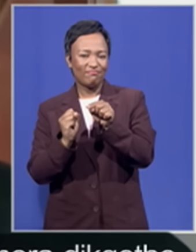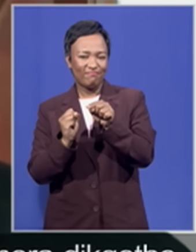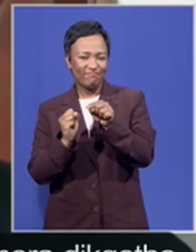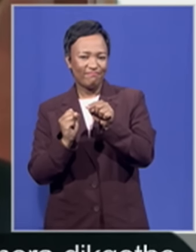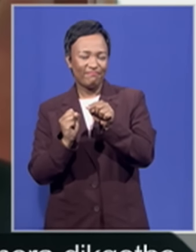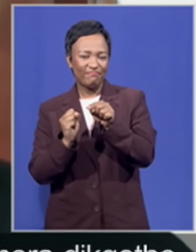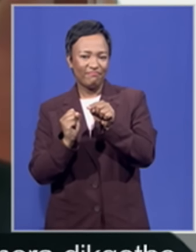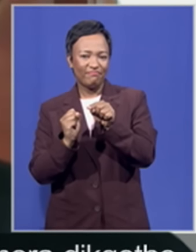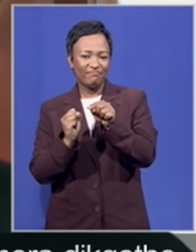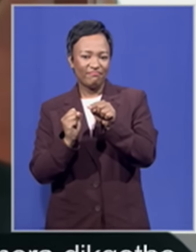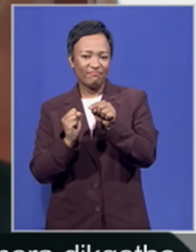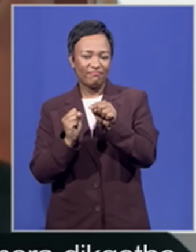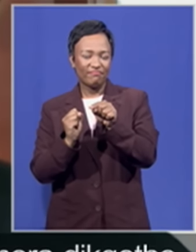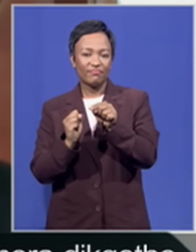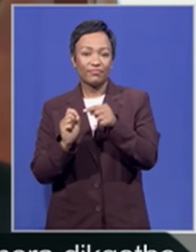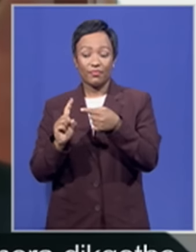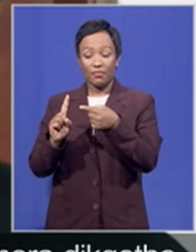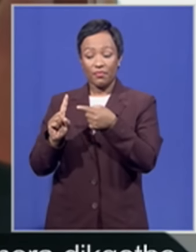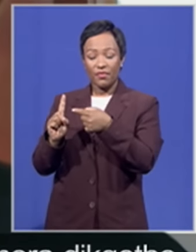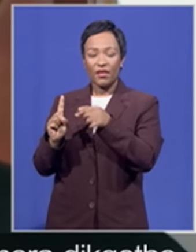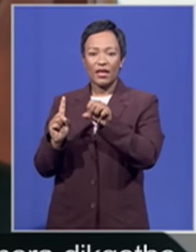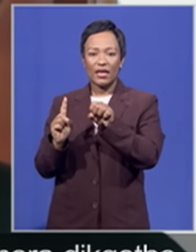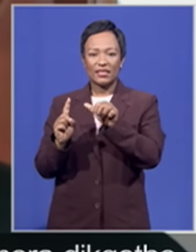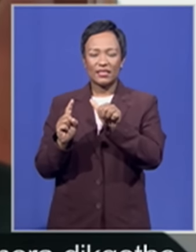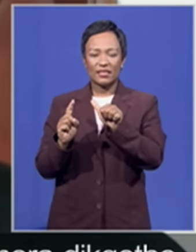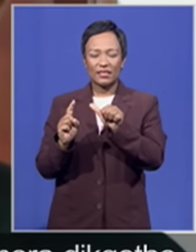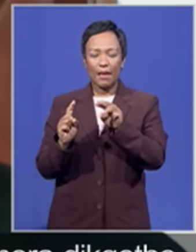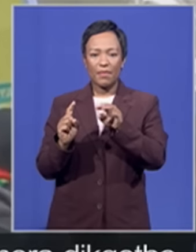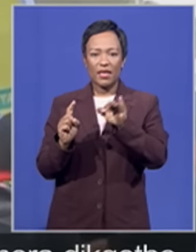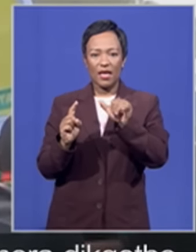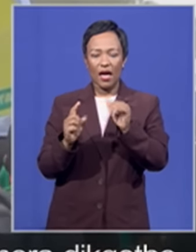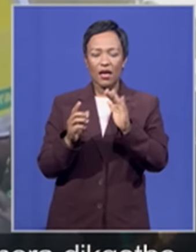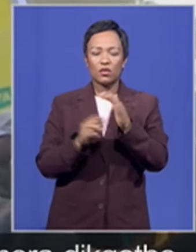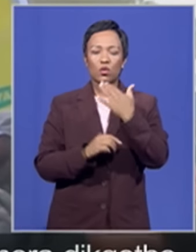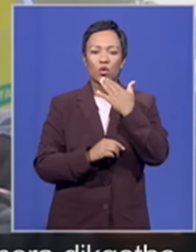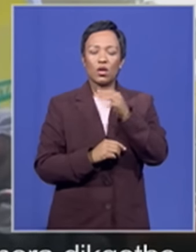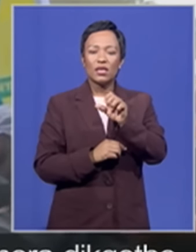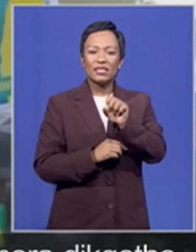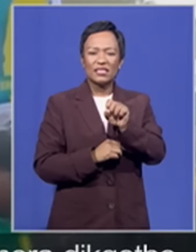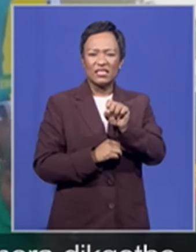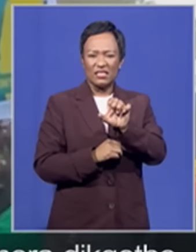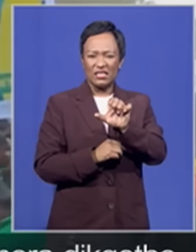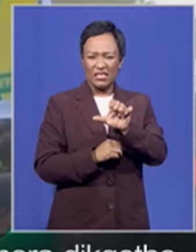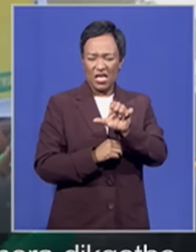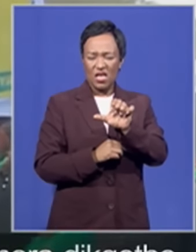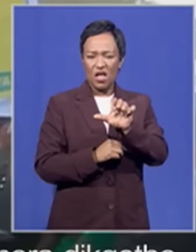actually Samia against Suluhu. Maemo ana a boetse a eketsa ditsheollo